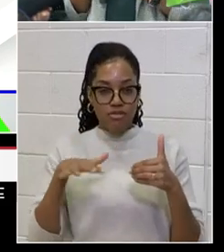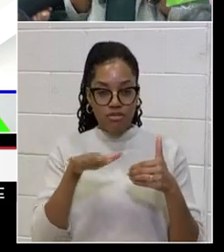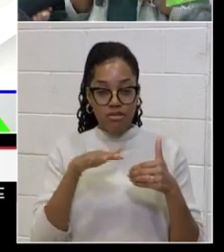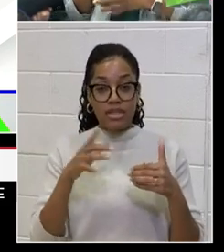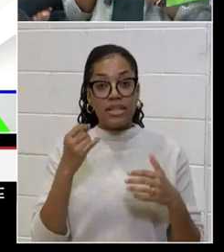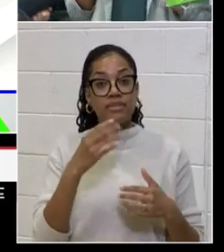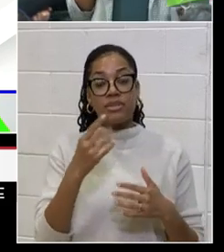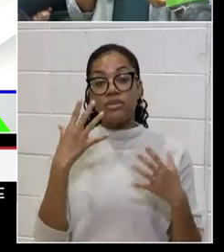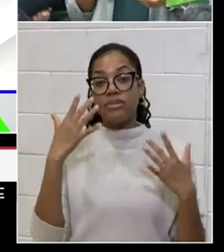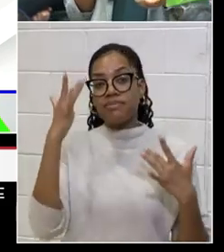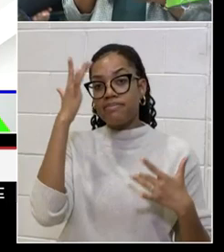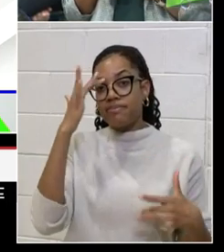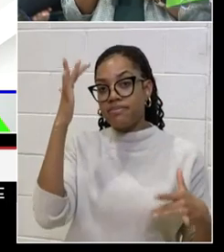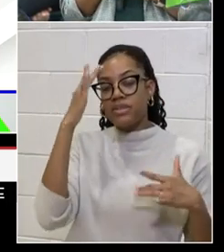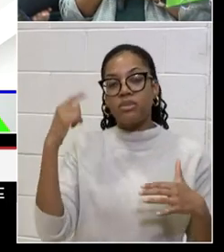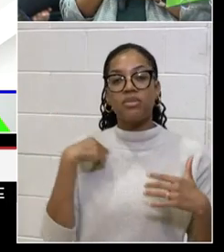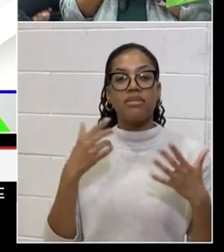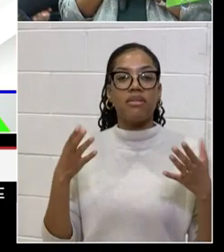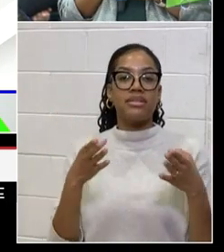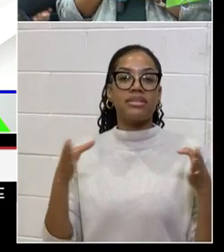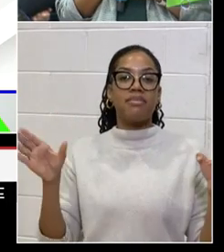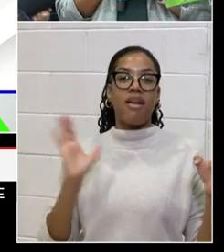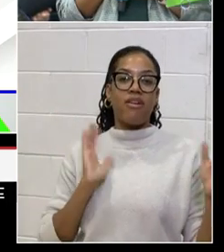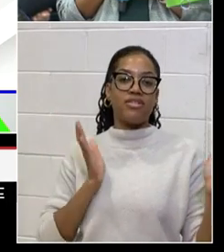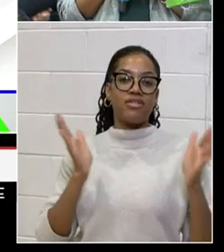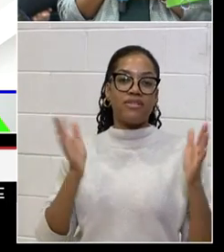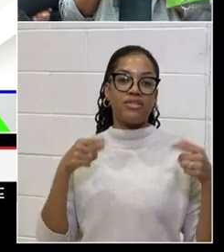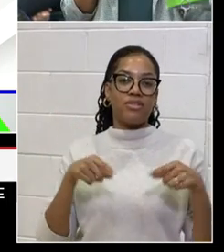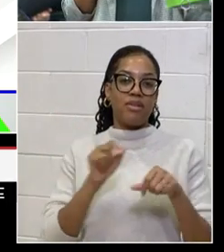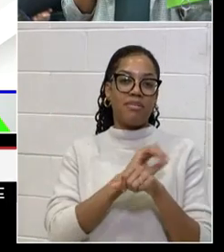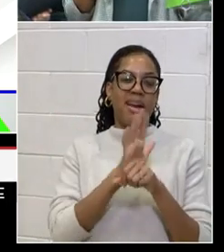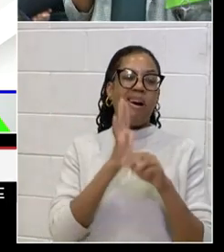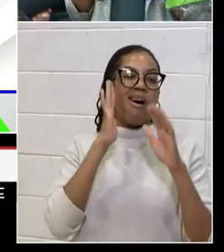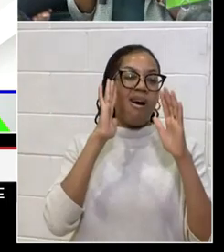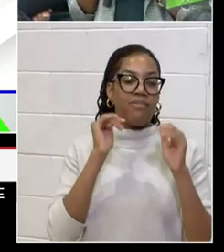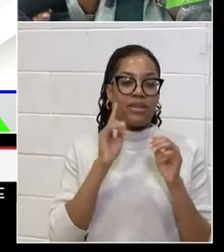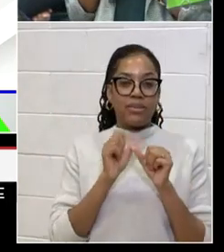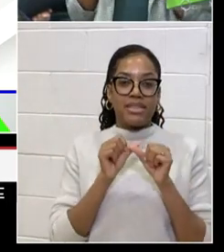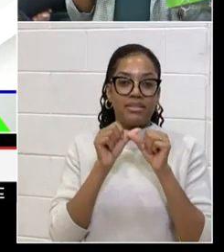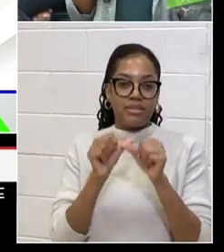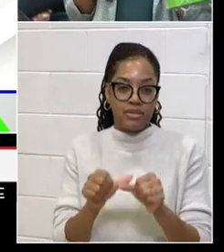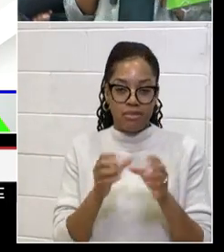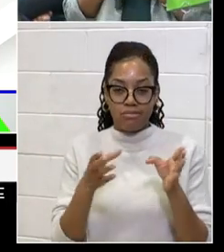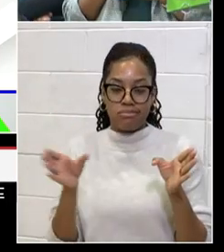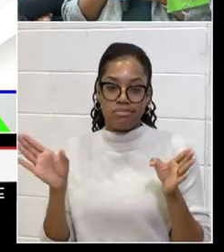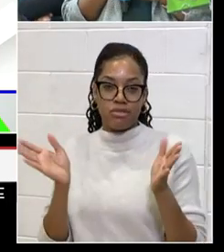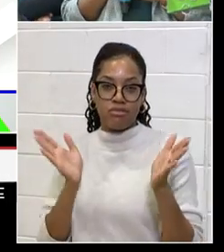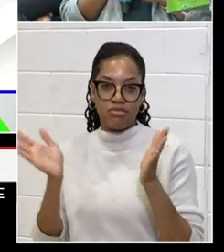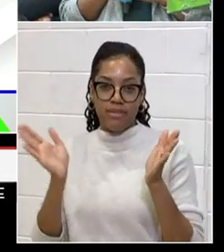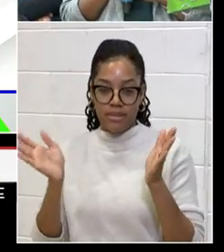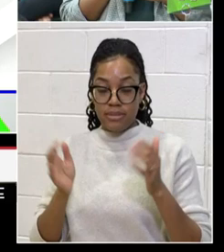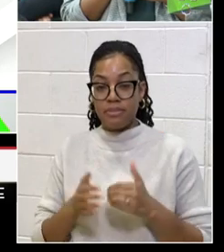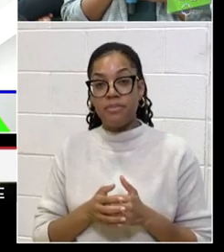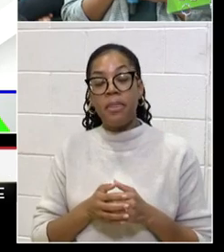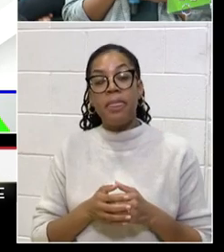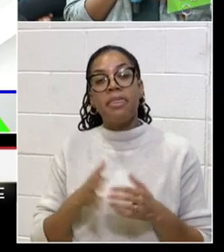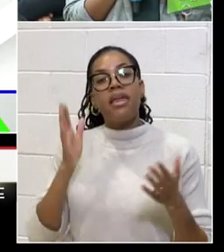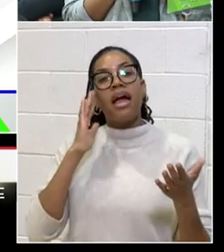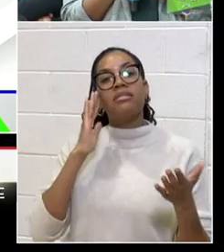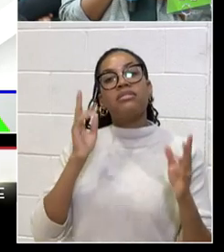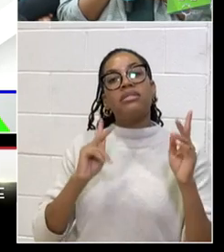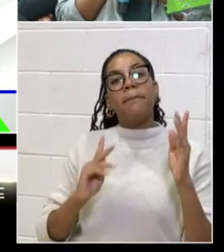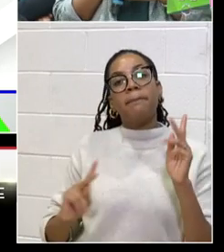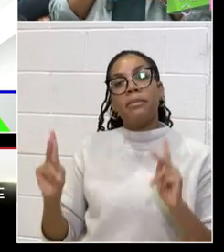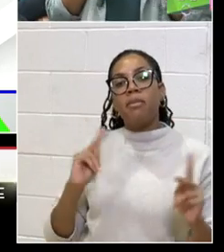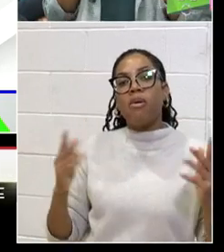the pandemic. Hopefully those services are here to stay. If you have a concern, I know that a lot of people have made reactions about people who might be